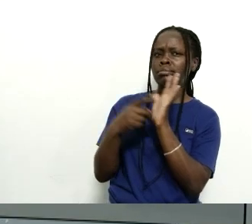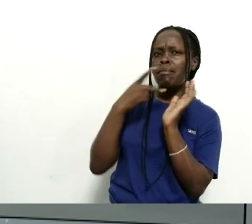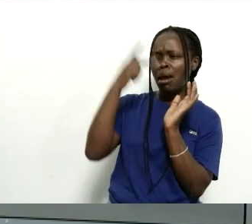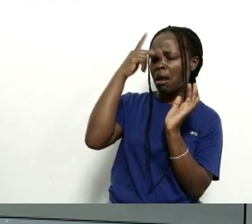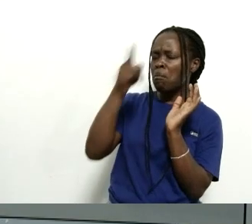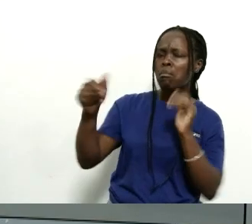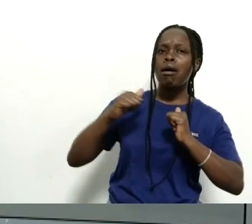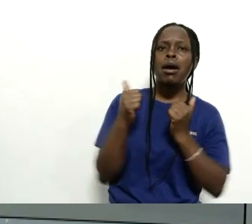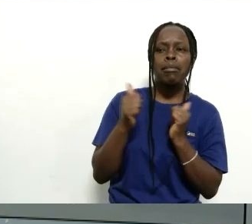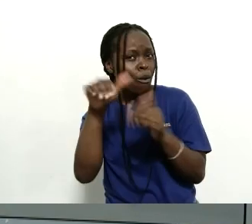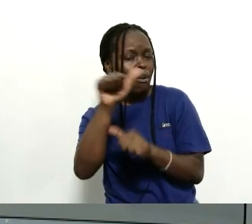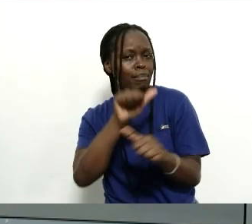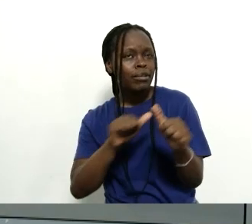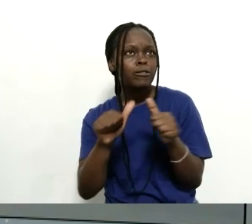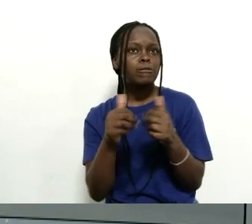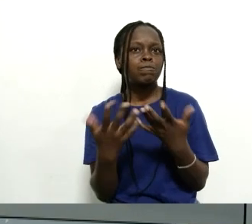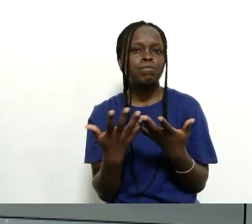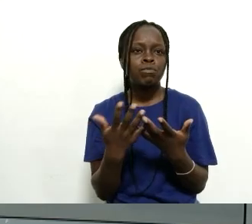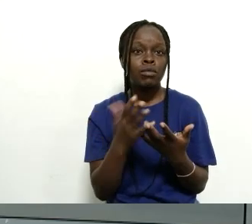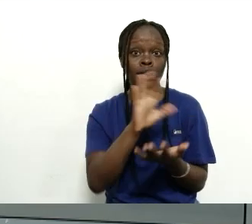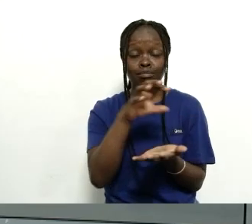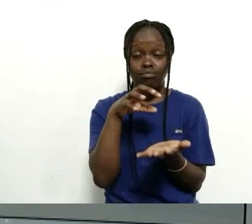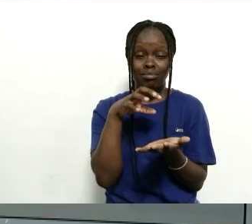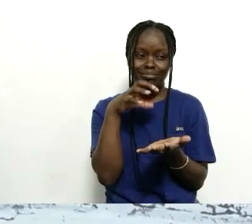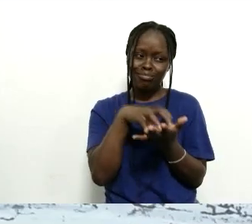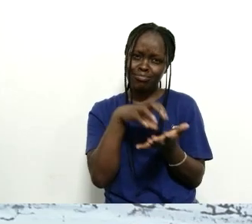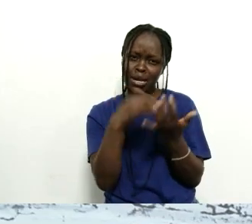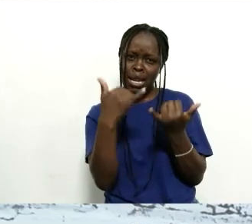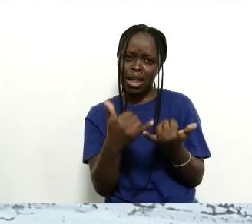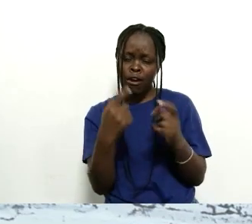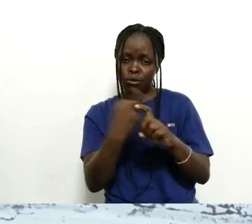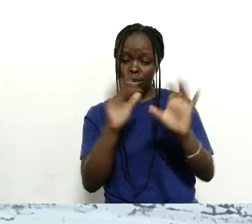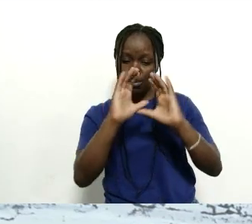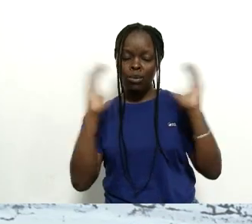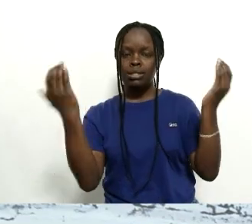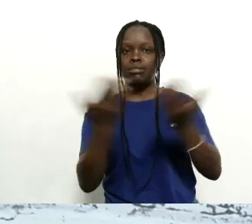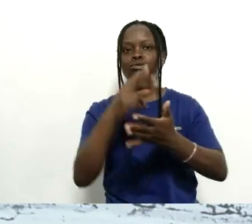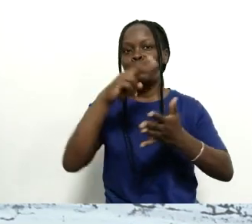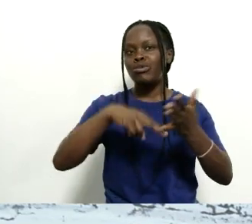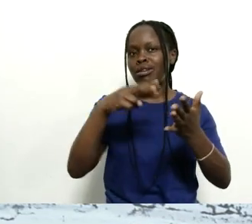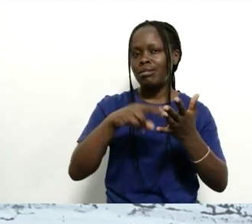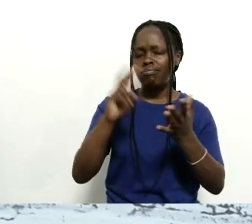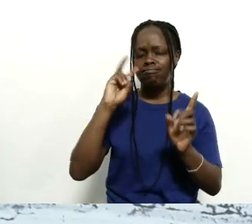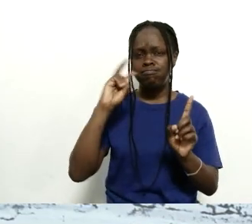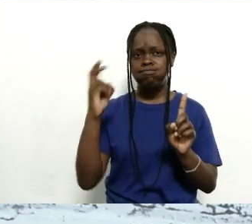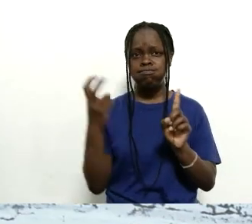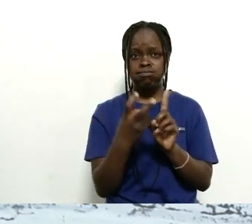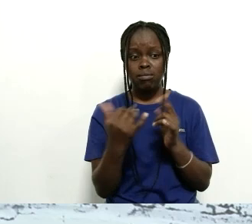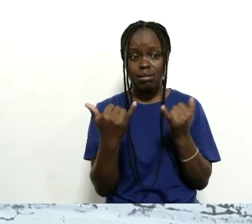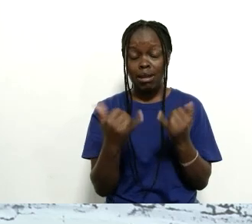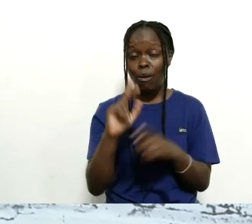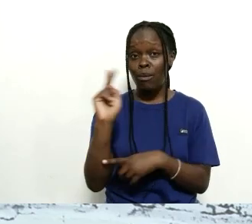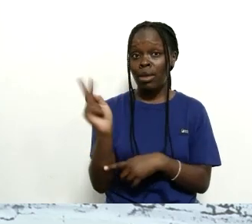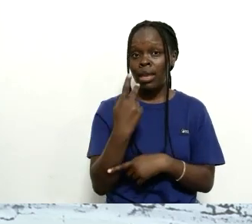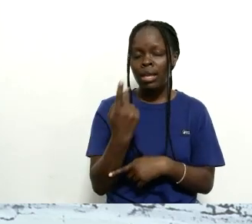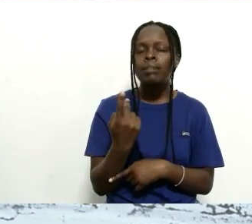that enables a learner to access our digital content within the home, but also outside of the home, right? When you